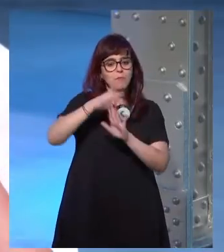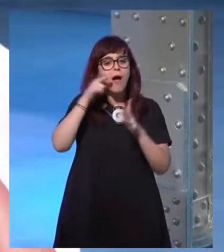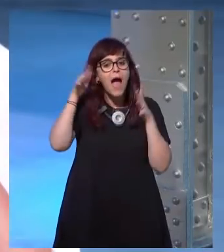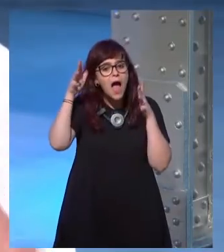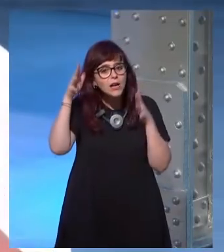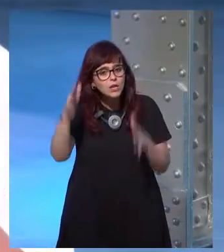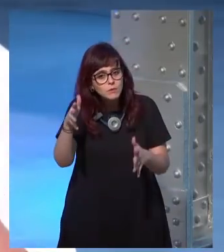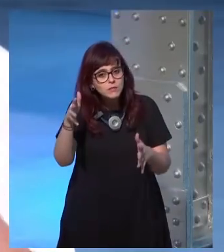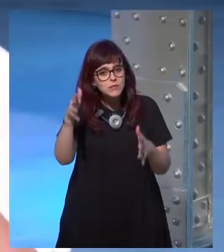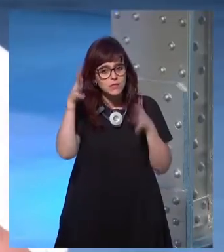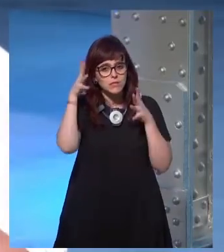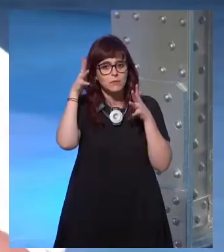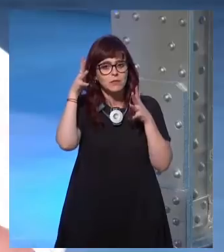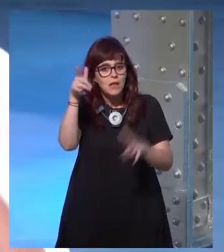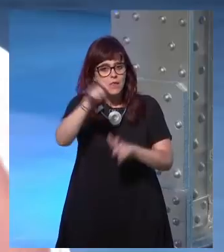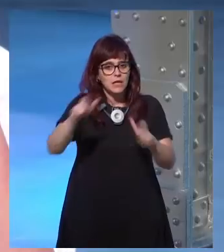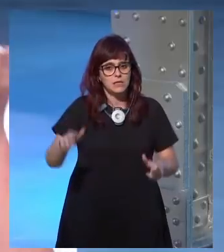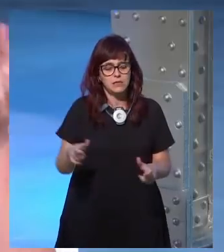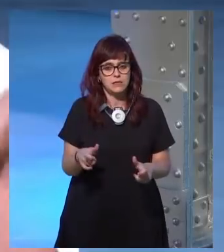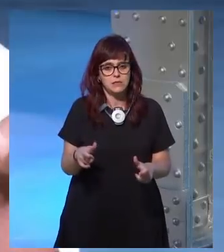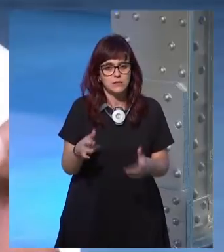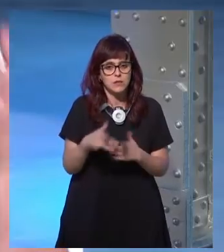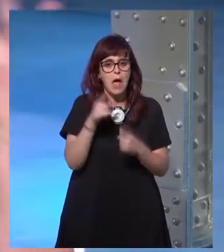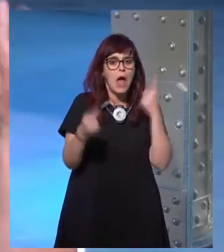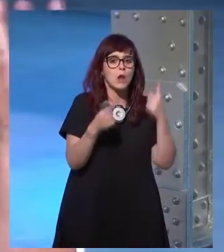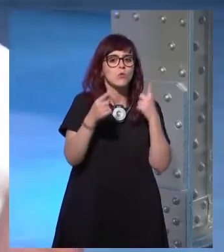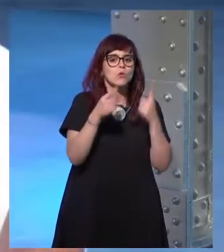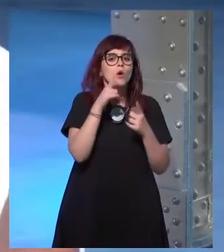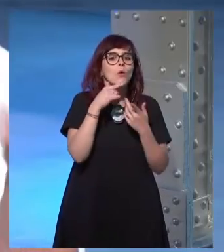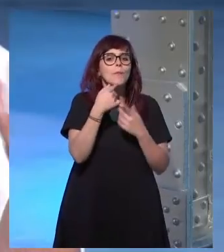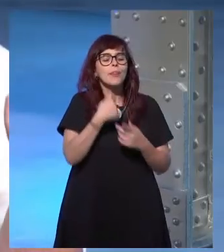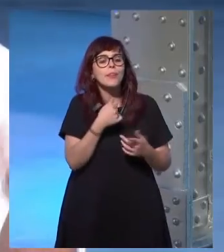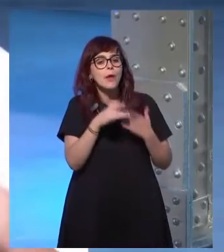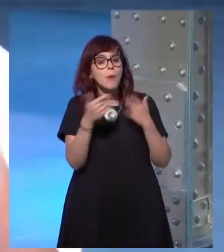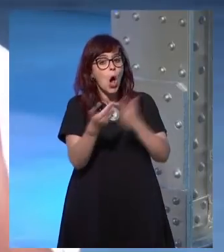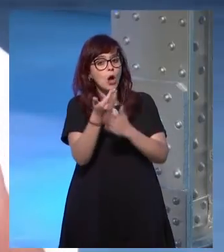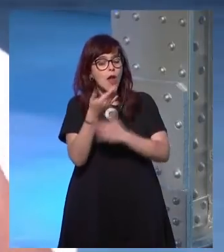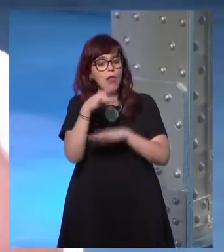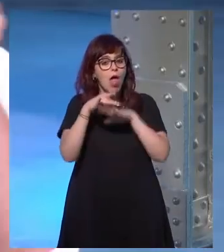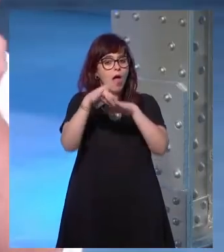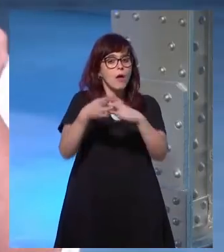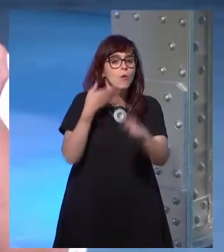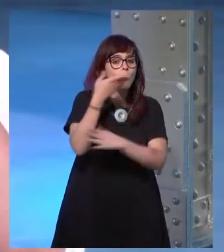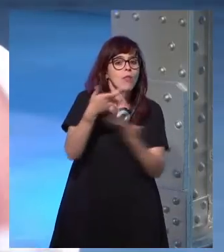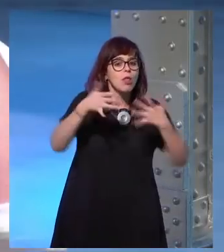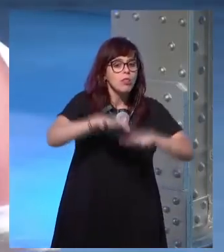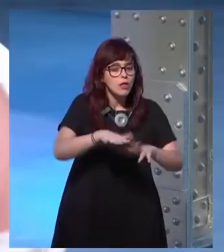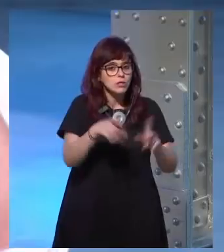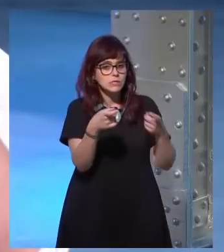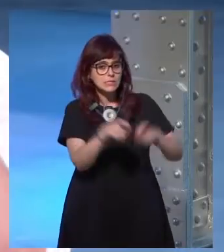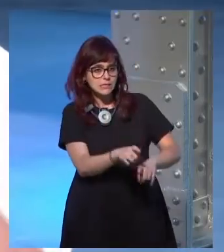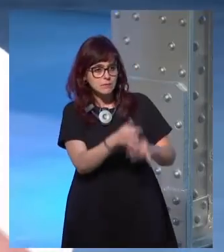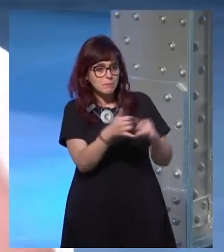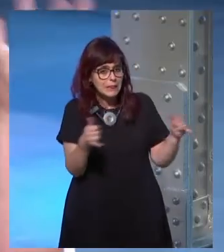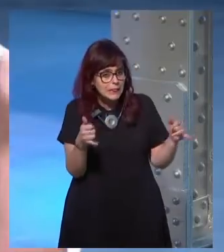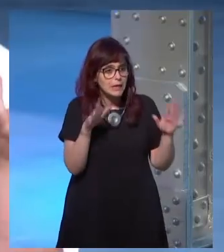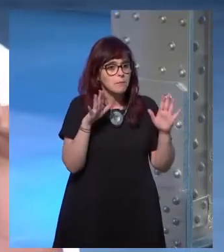Someone will ask me, can you do such and such event, or such and such a project? I say, well, no, but you could call